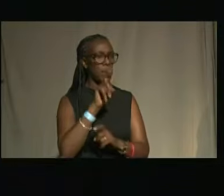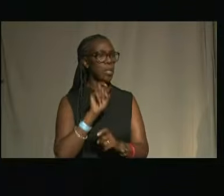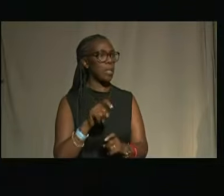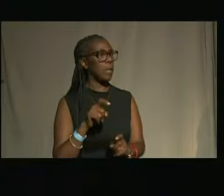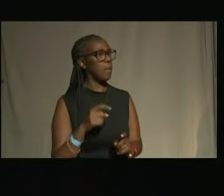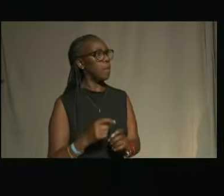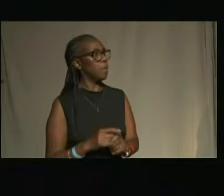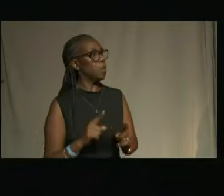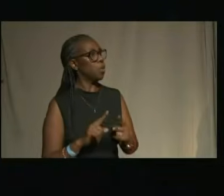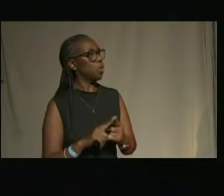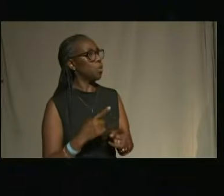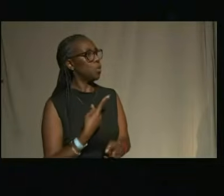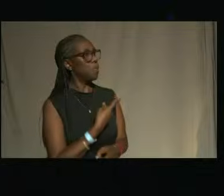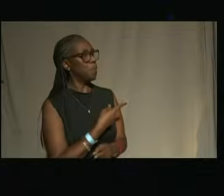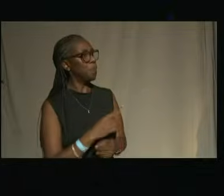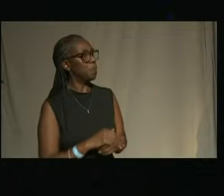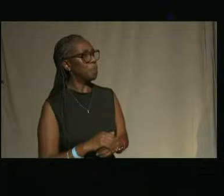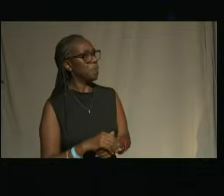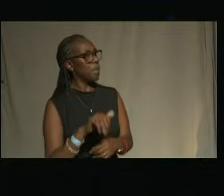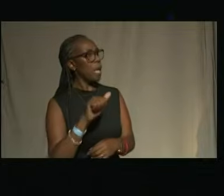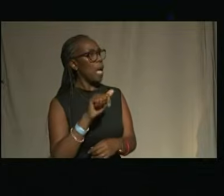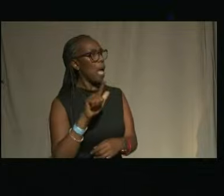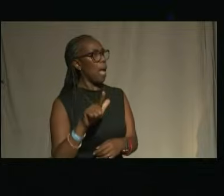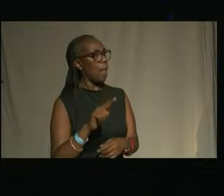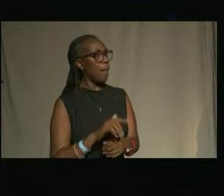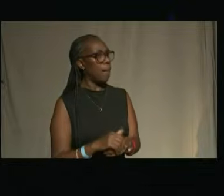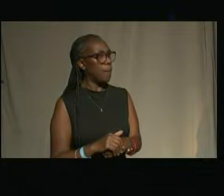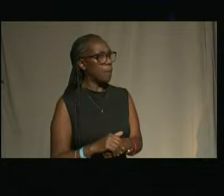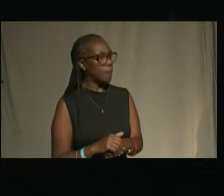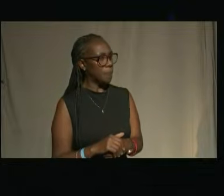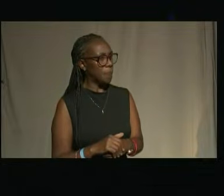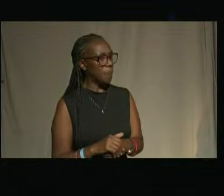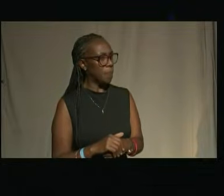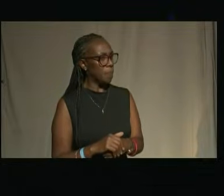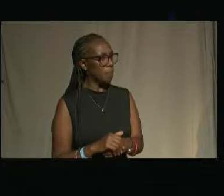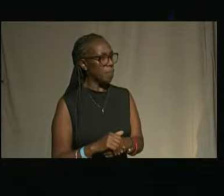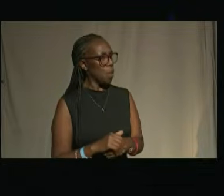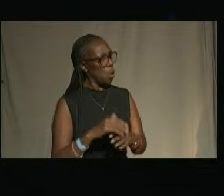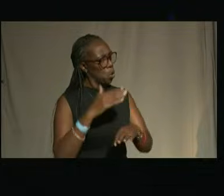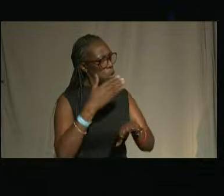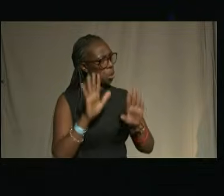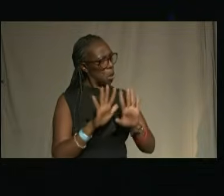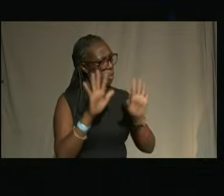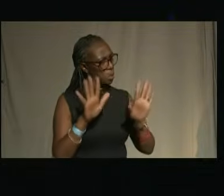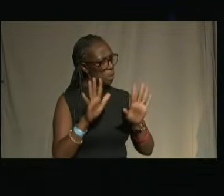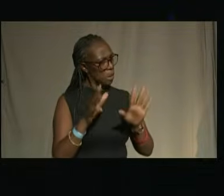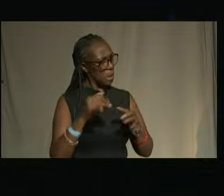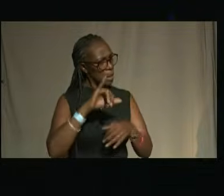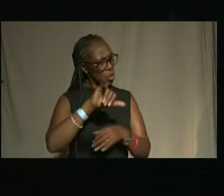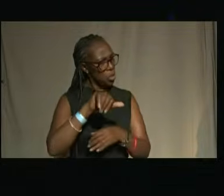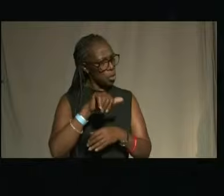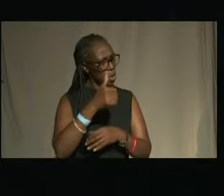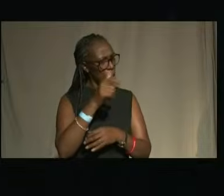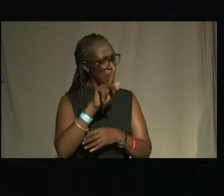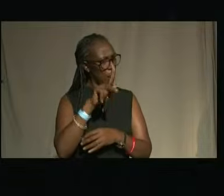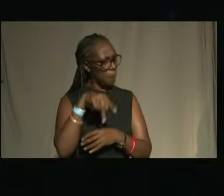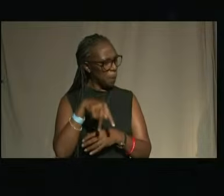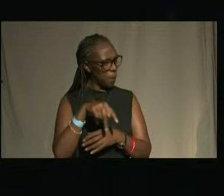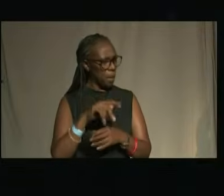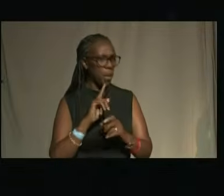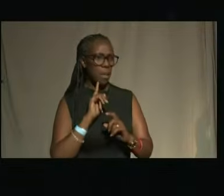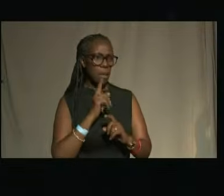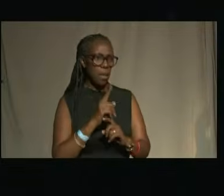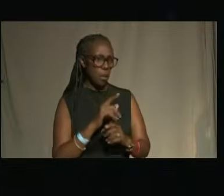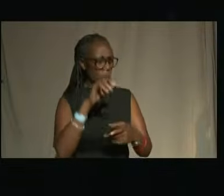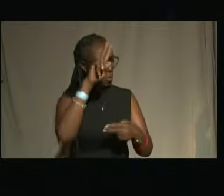do you do? On Sunday, the JLP promised to reduce income tax to 15% over a phased basis if